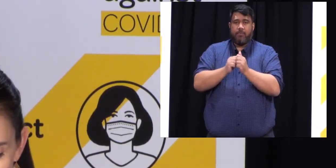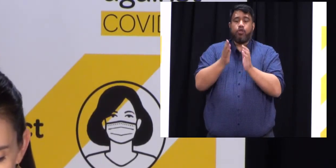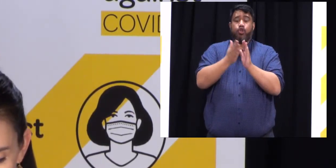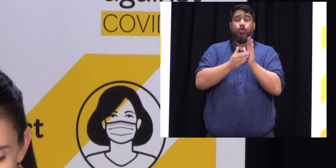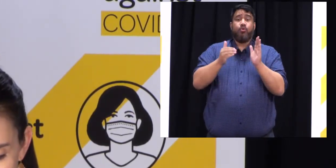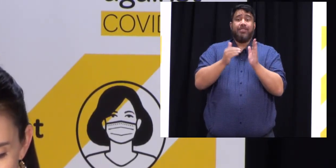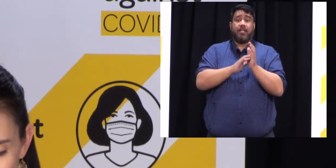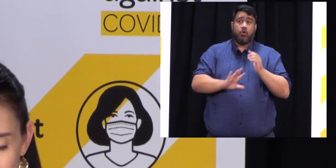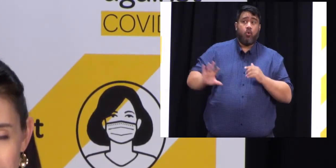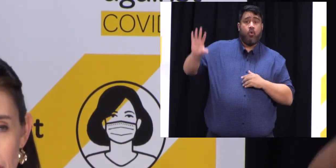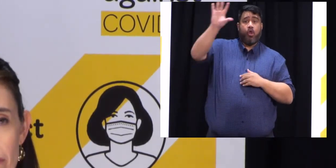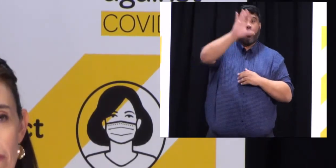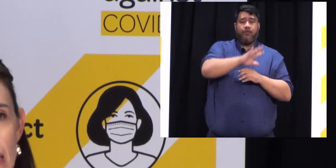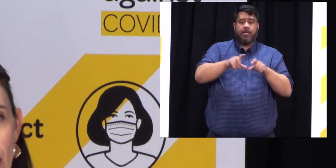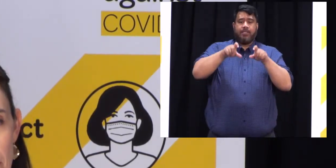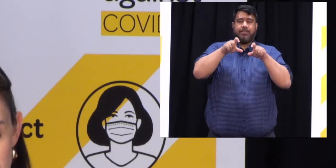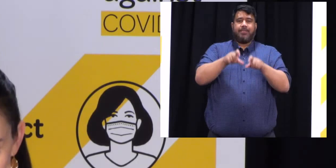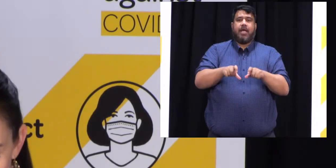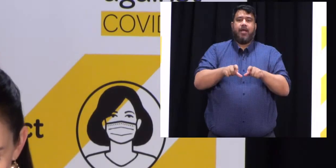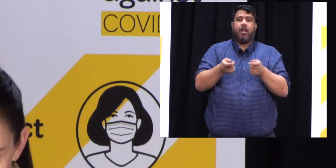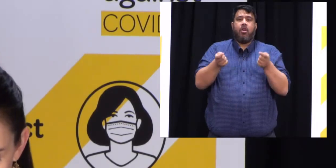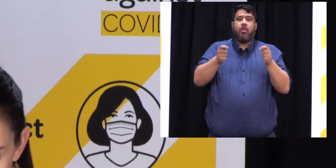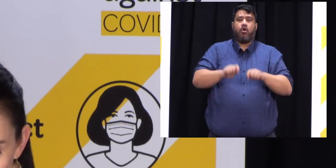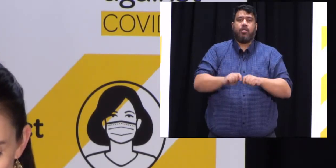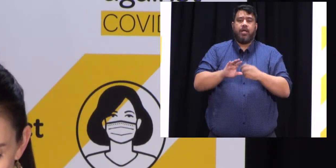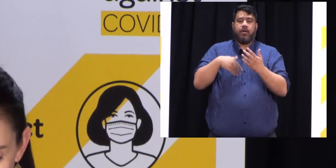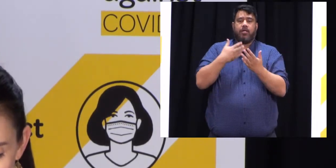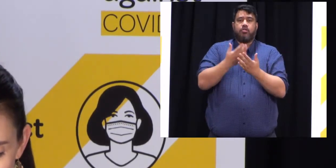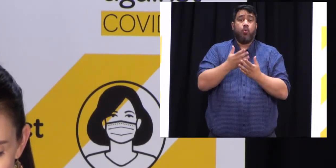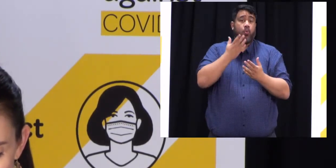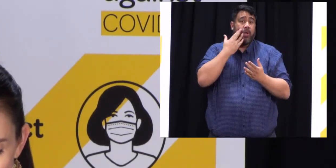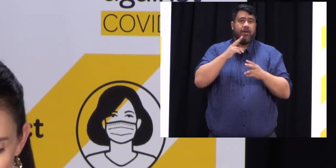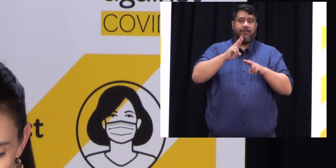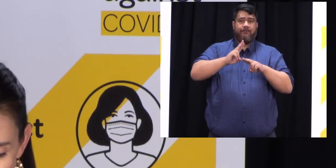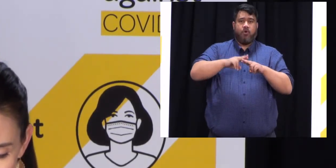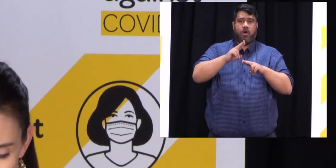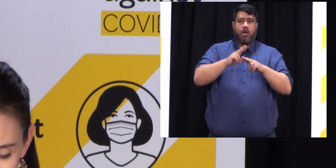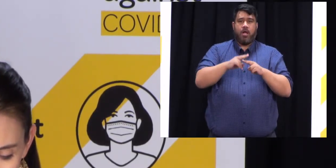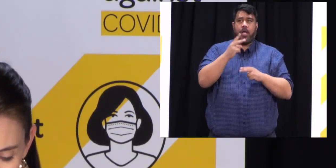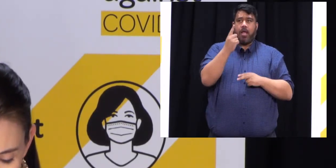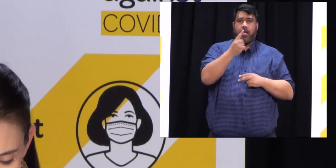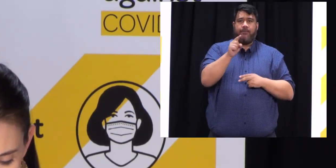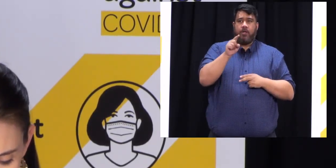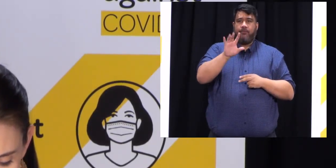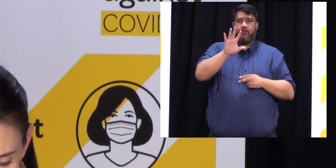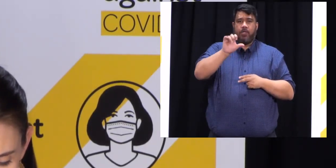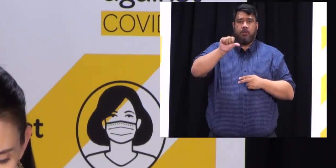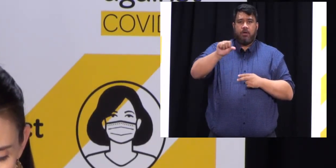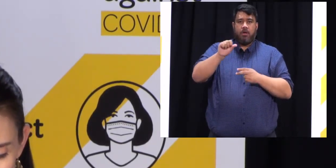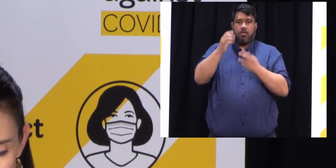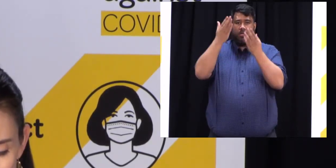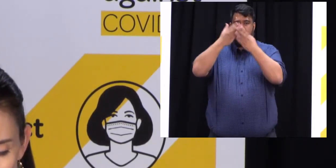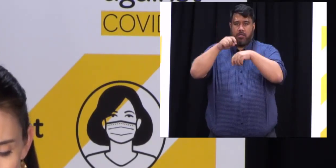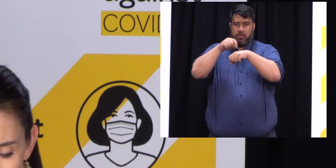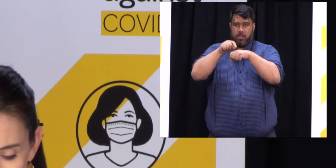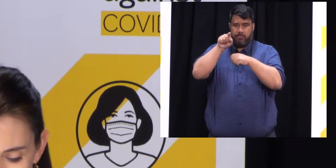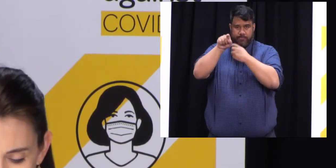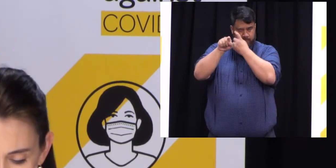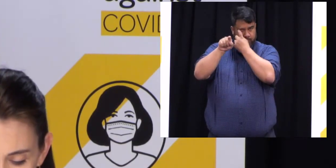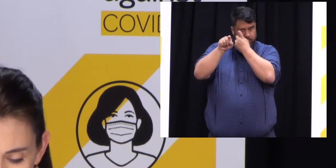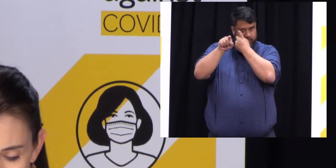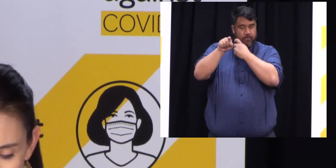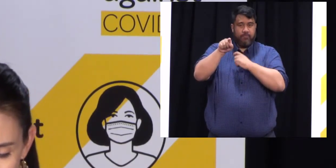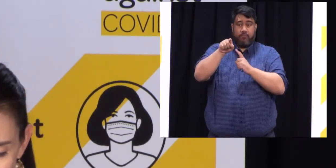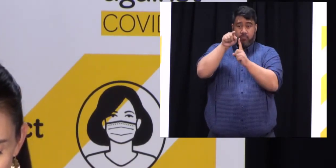additional 4 days until 11:59 p.m, Friday, 27 August. This will allow us to